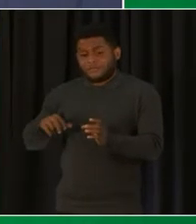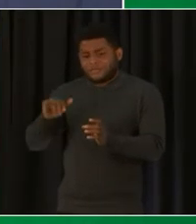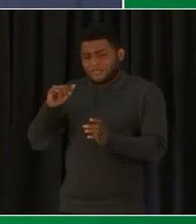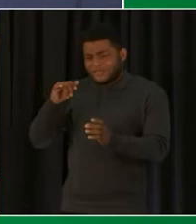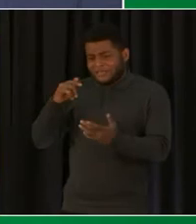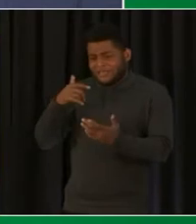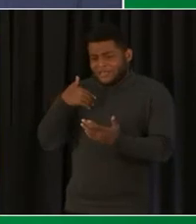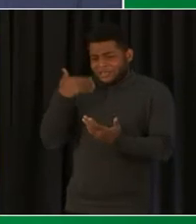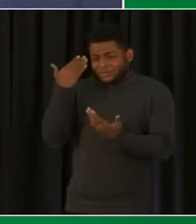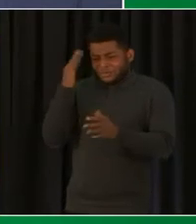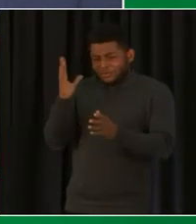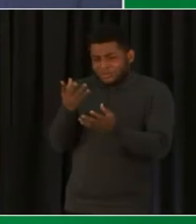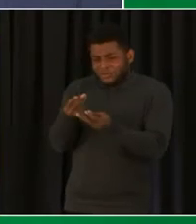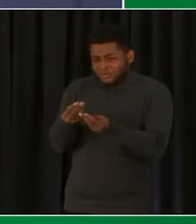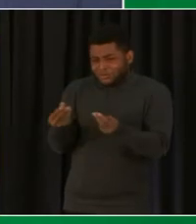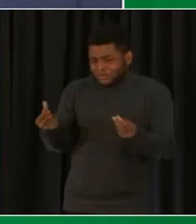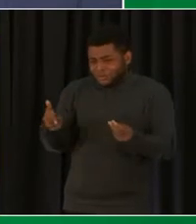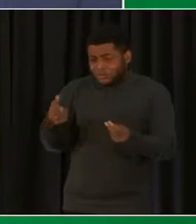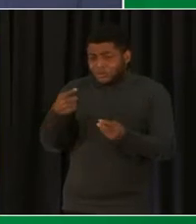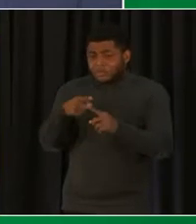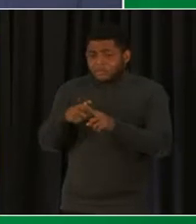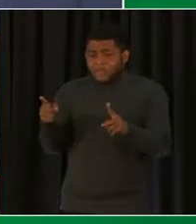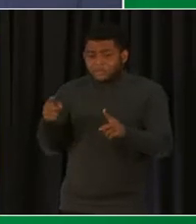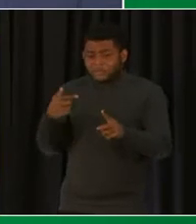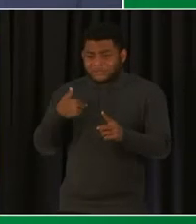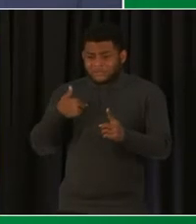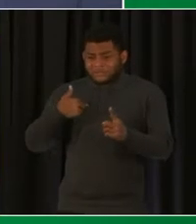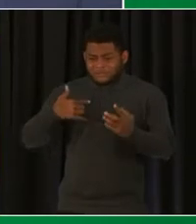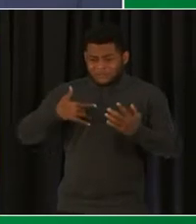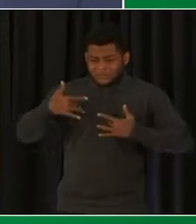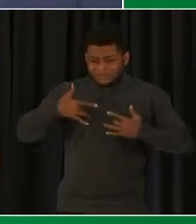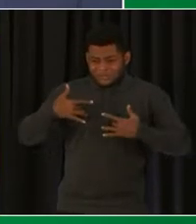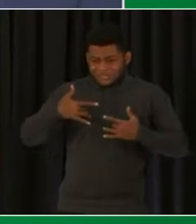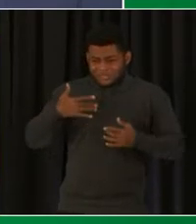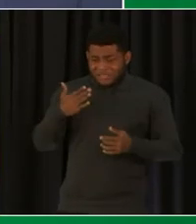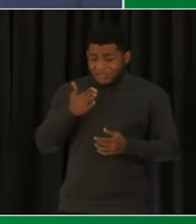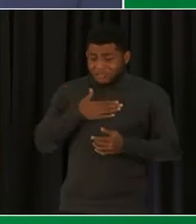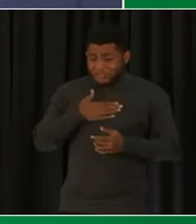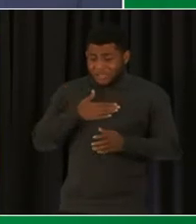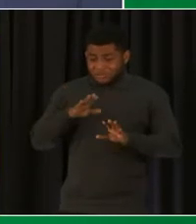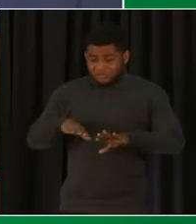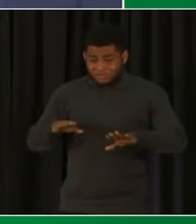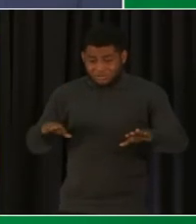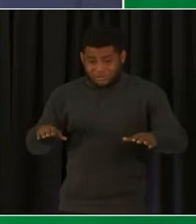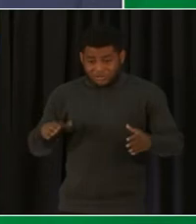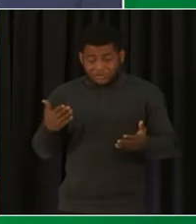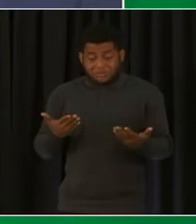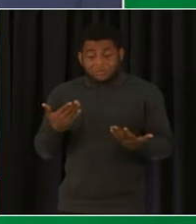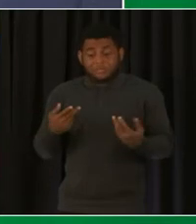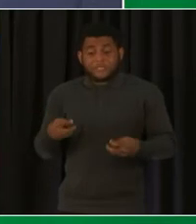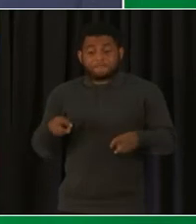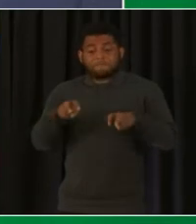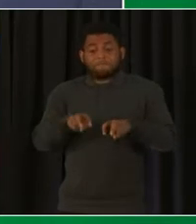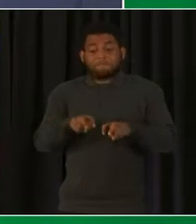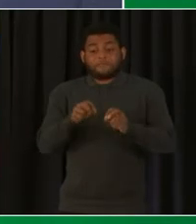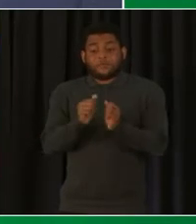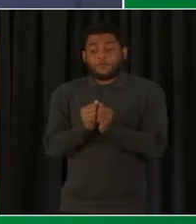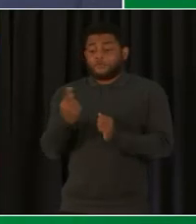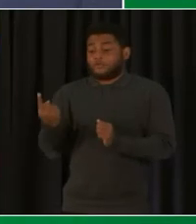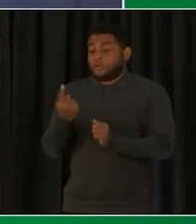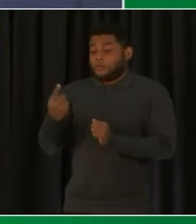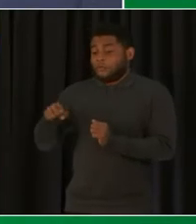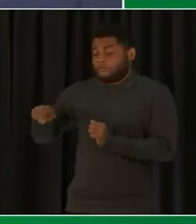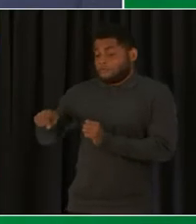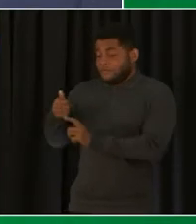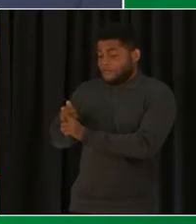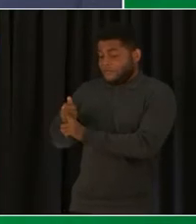I don't know the solution to that, but just concerned that my kid may be sitting next to someone whose parents don't want their kid to